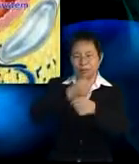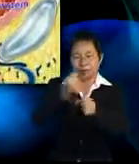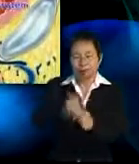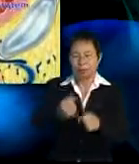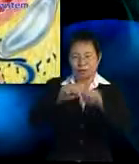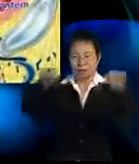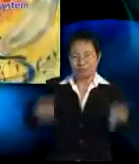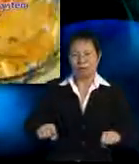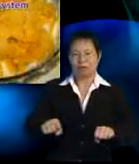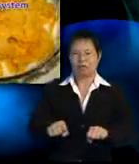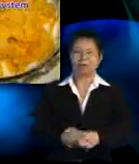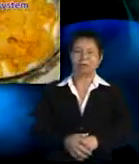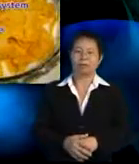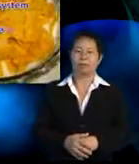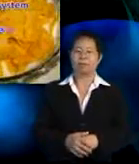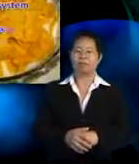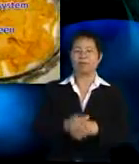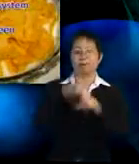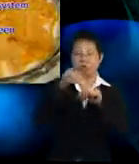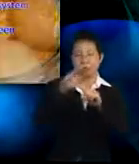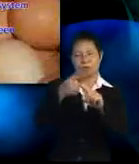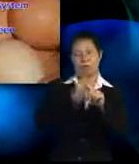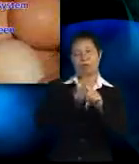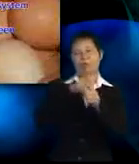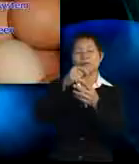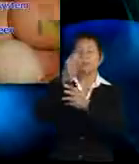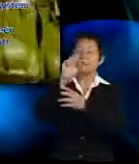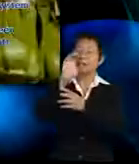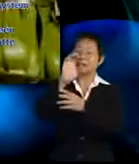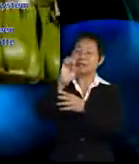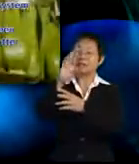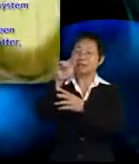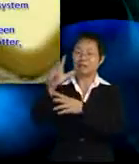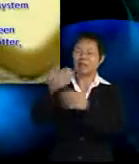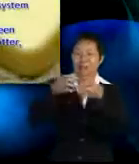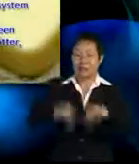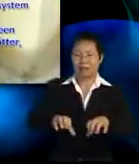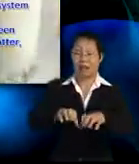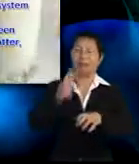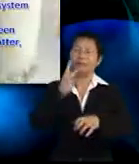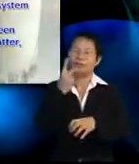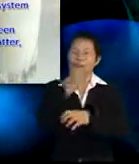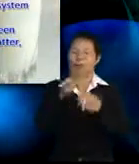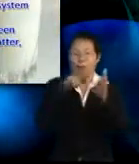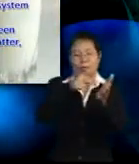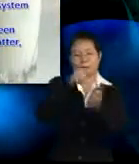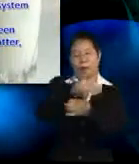sterility. Sources, cereals, eggs, vegetables, butter,